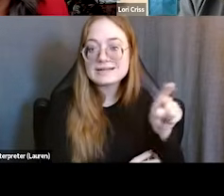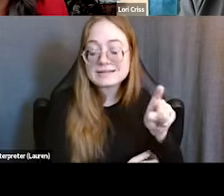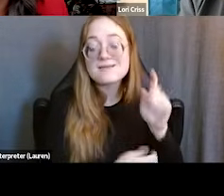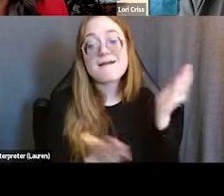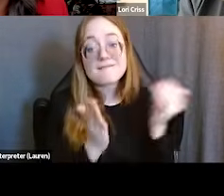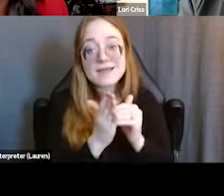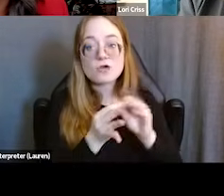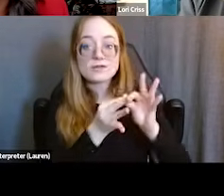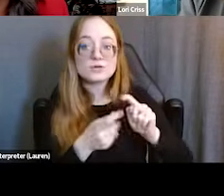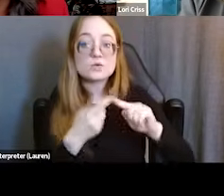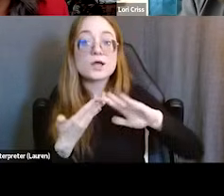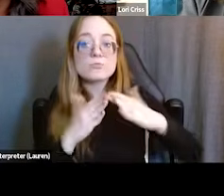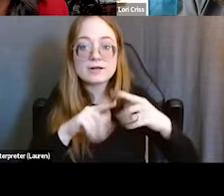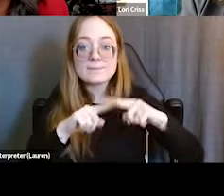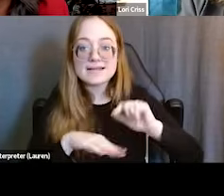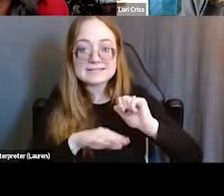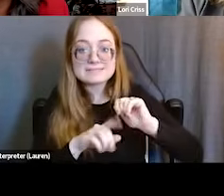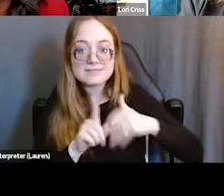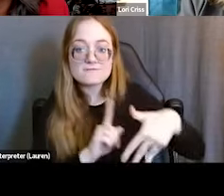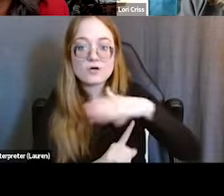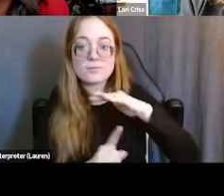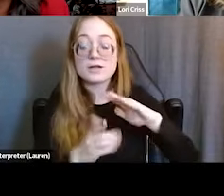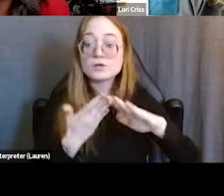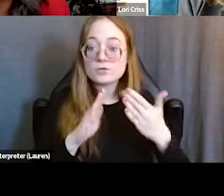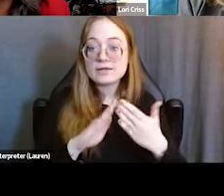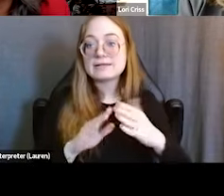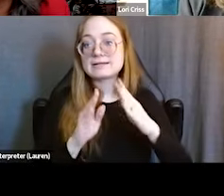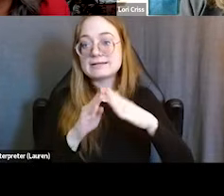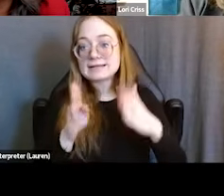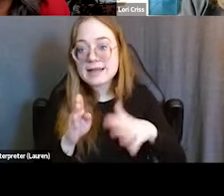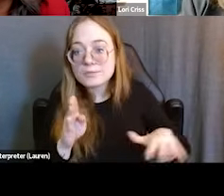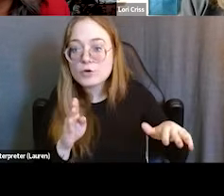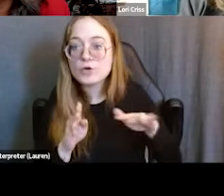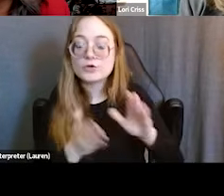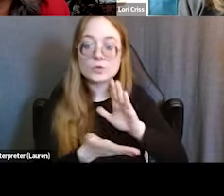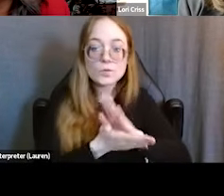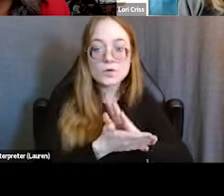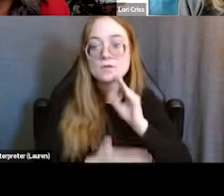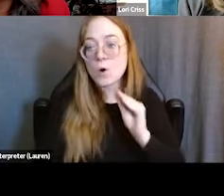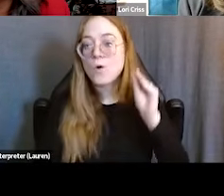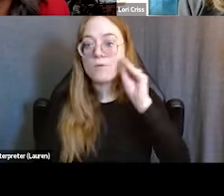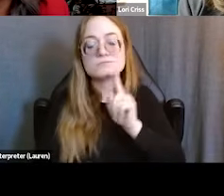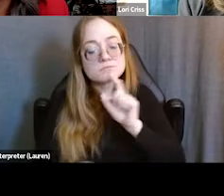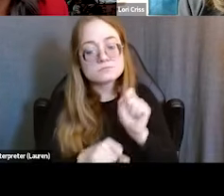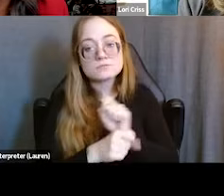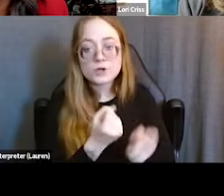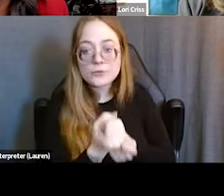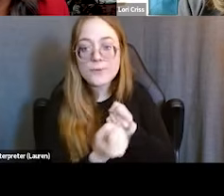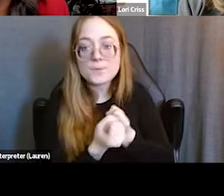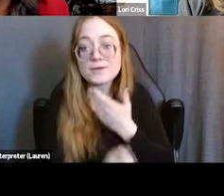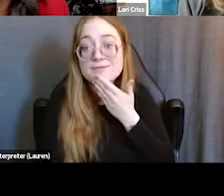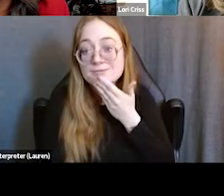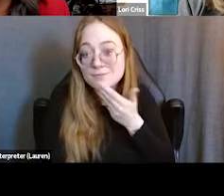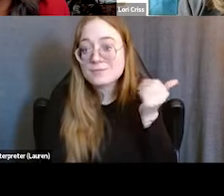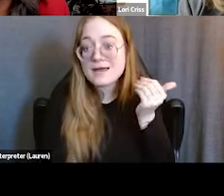setting, in our communities, in our neighborhoods, in our homes, in our schools, in a way that truly support the best of what our